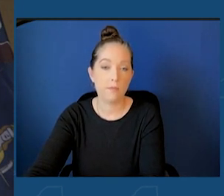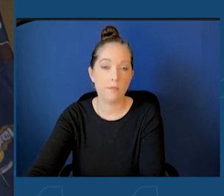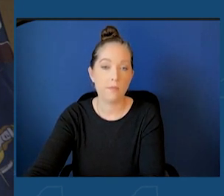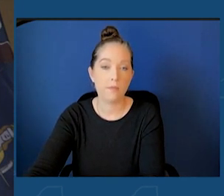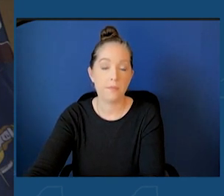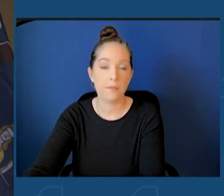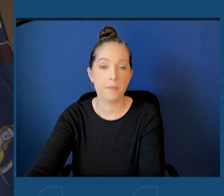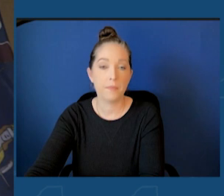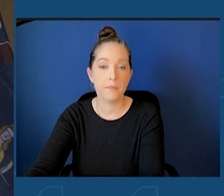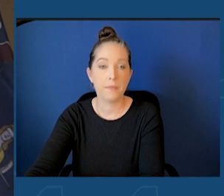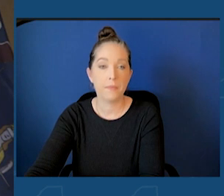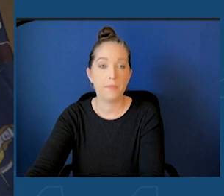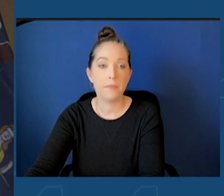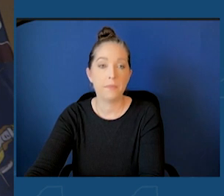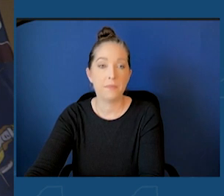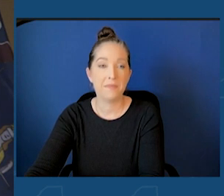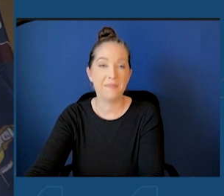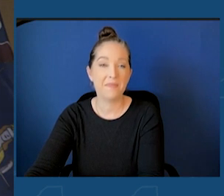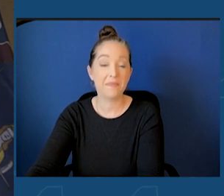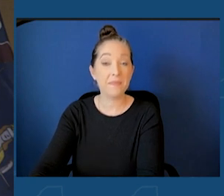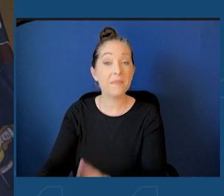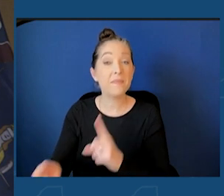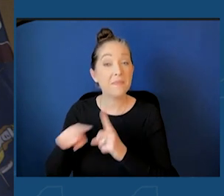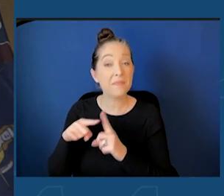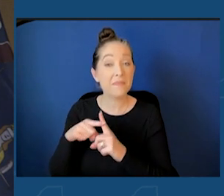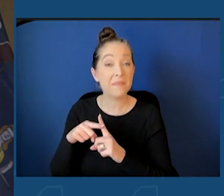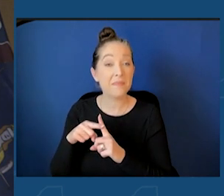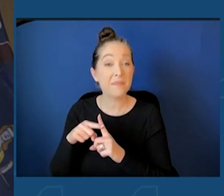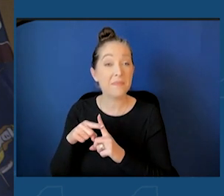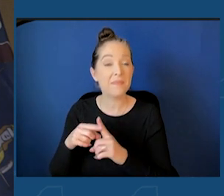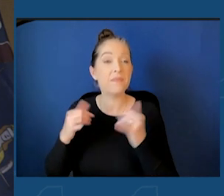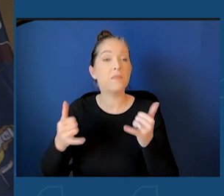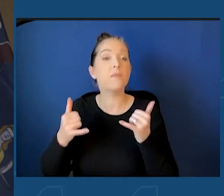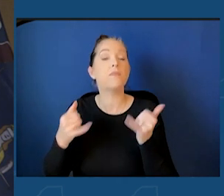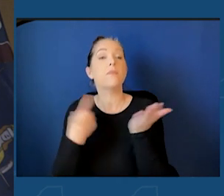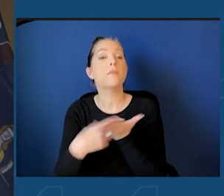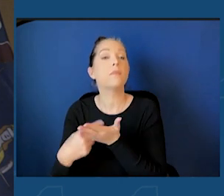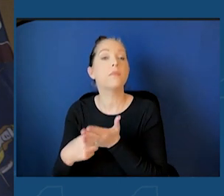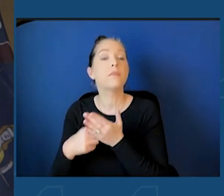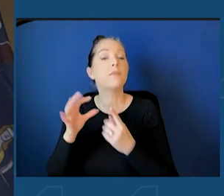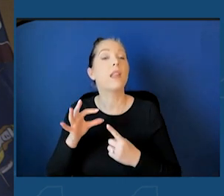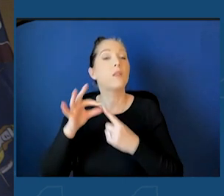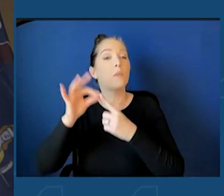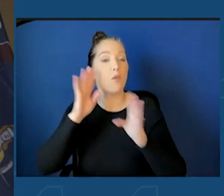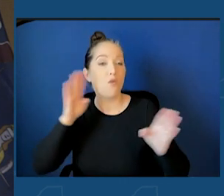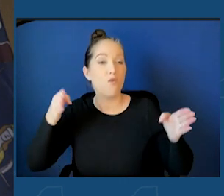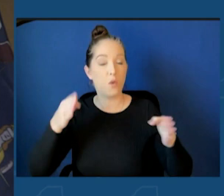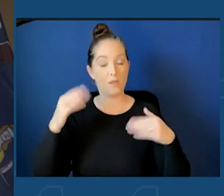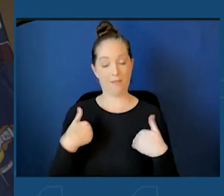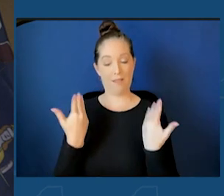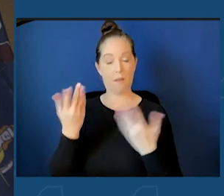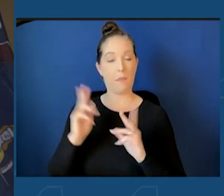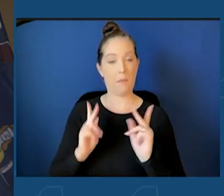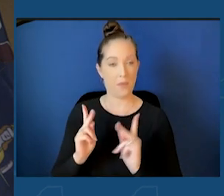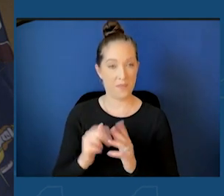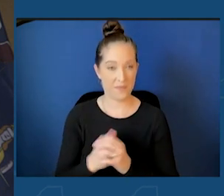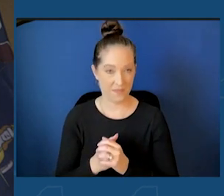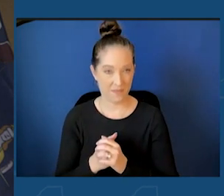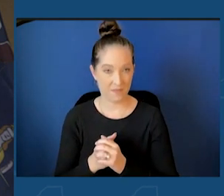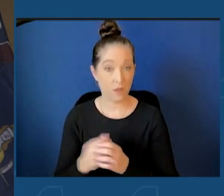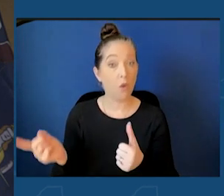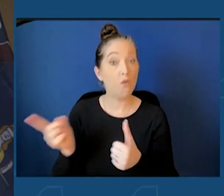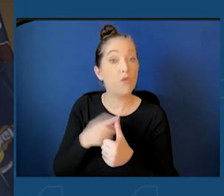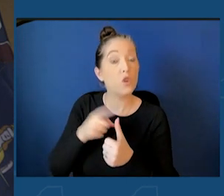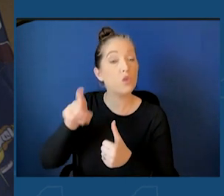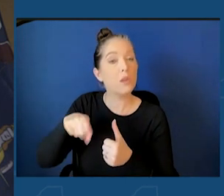But in addition to all this, today we're here to talk about a special focus on our young people. First, we need to find ways